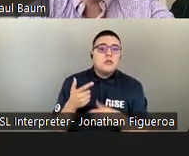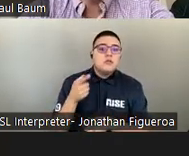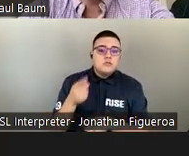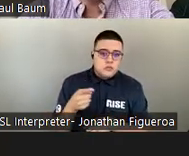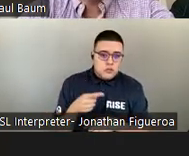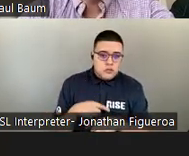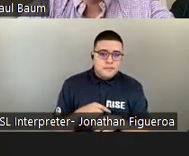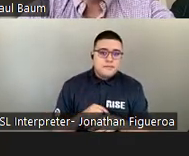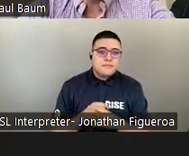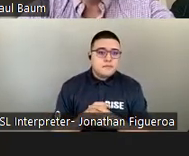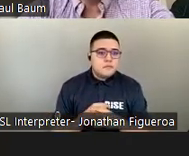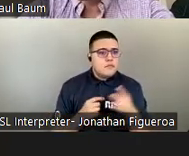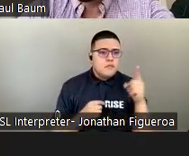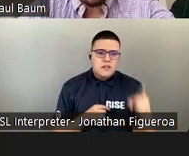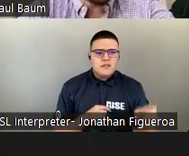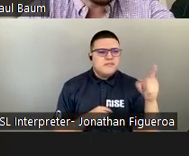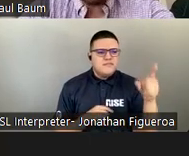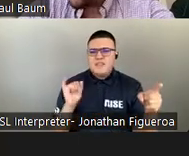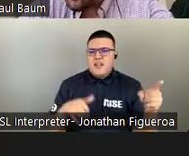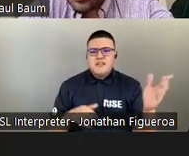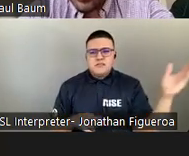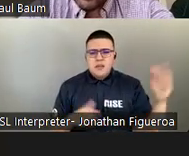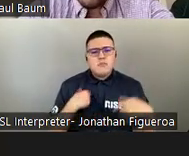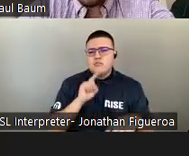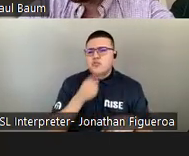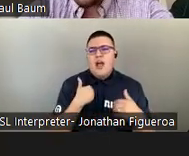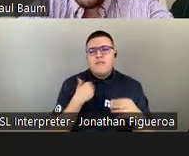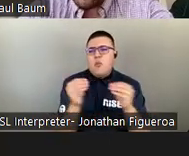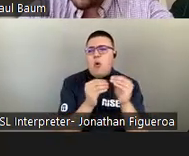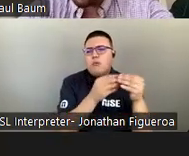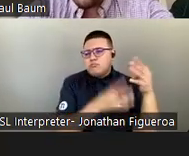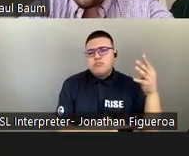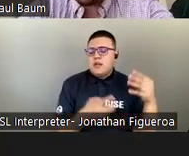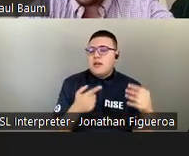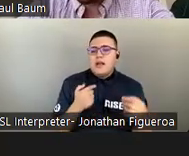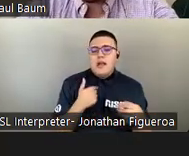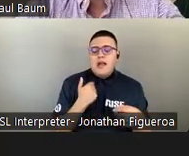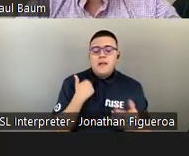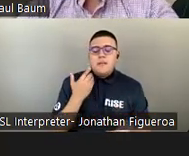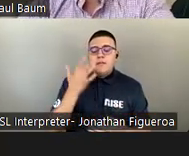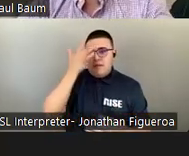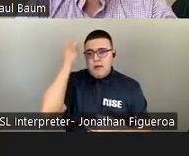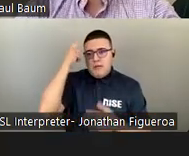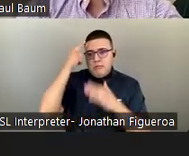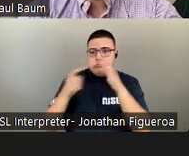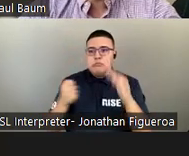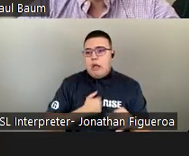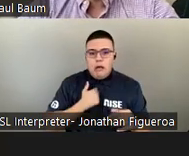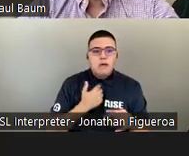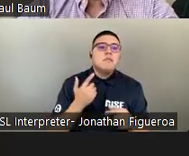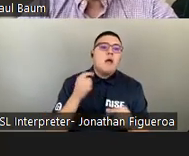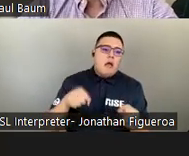Trevor Project. I'm sure there's a plethora of others that I'm not thinking of right now that can be discussed in the future as